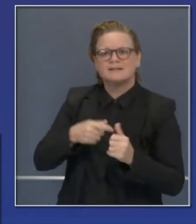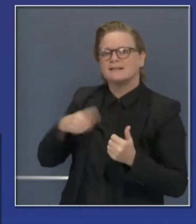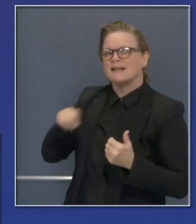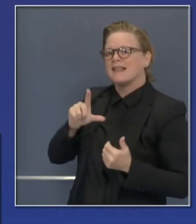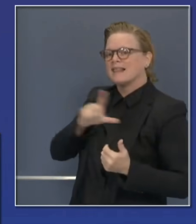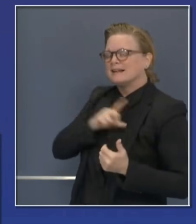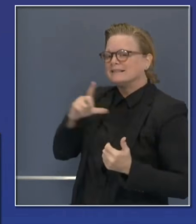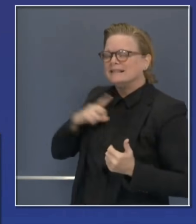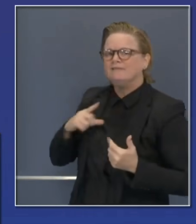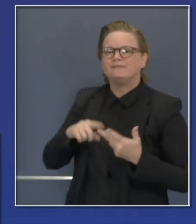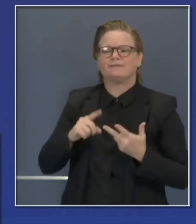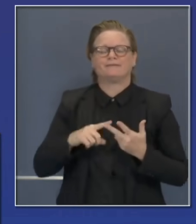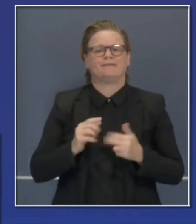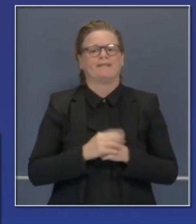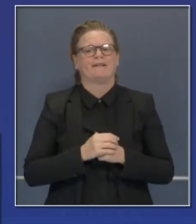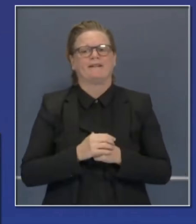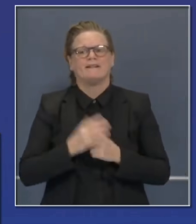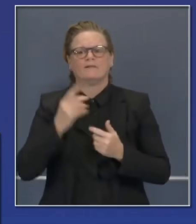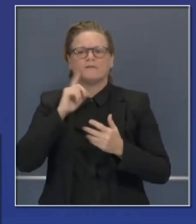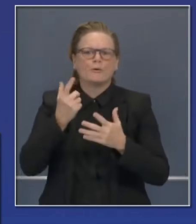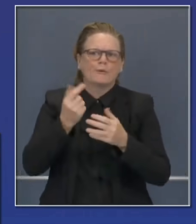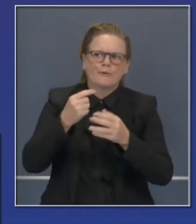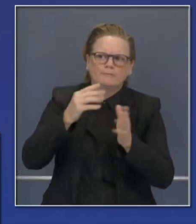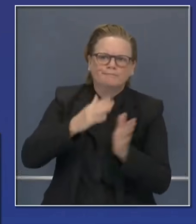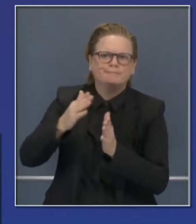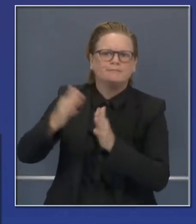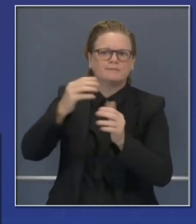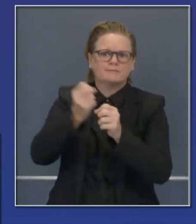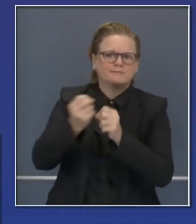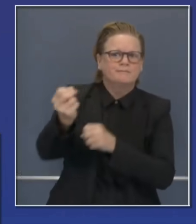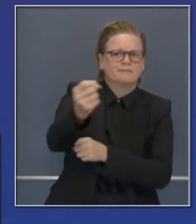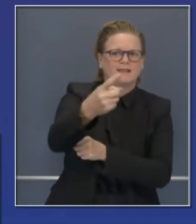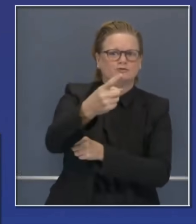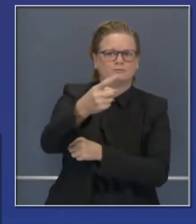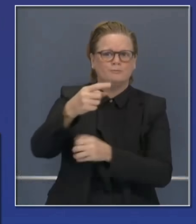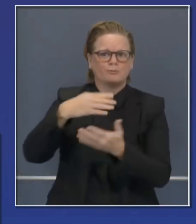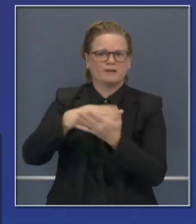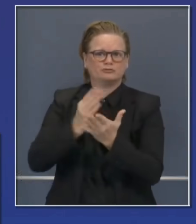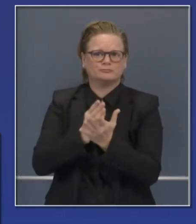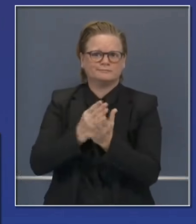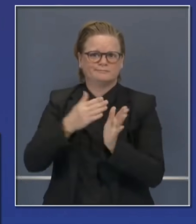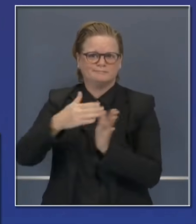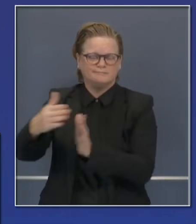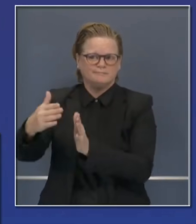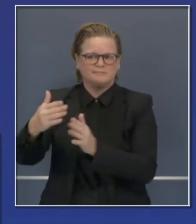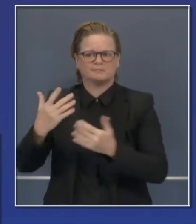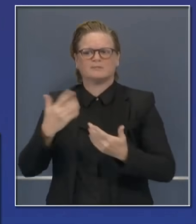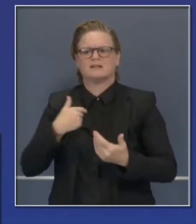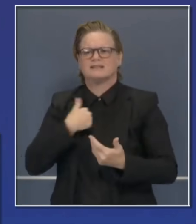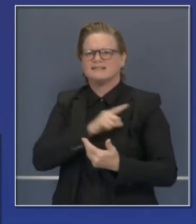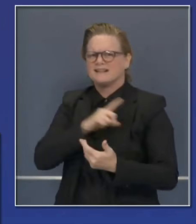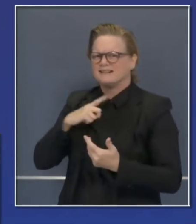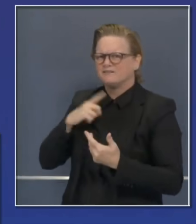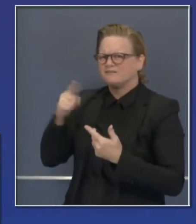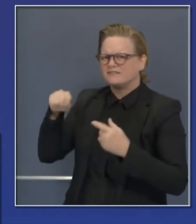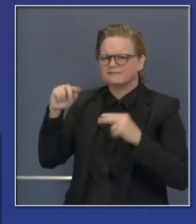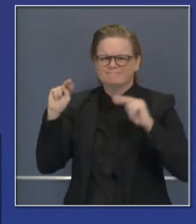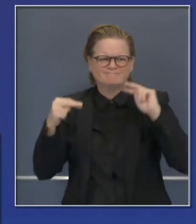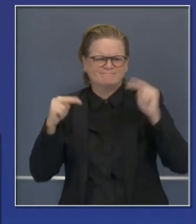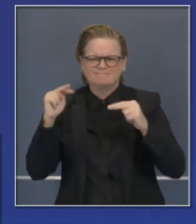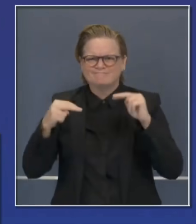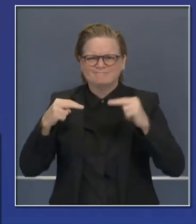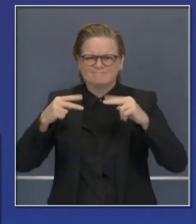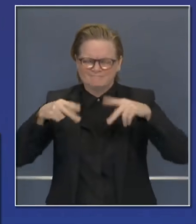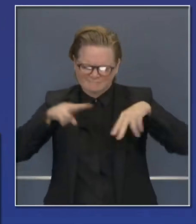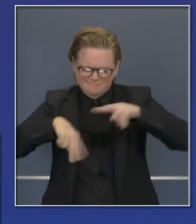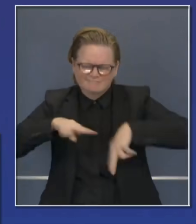budget in July, working collaboratively with the legislature, as well as previewing folks on what we